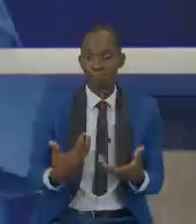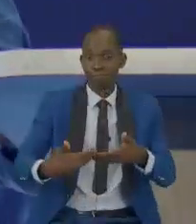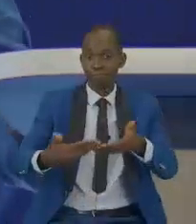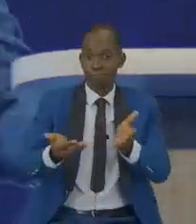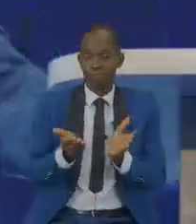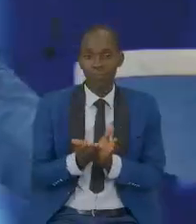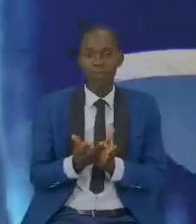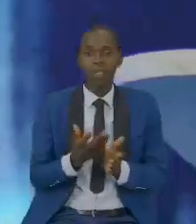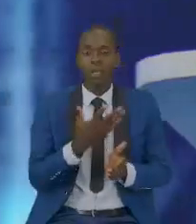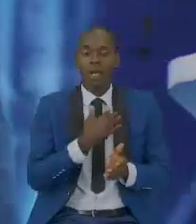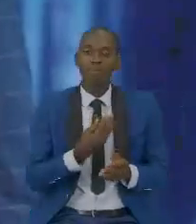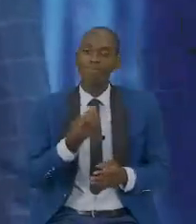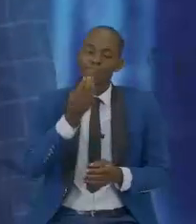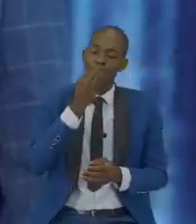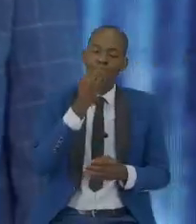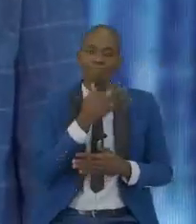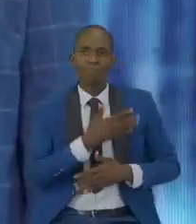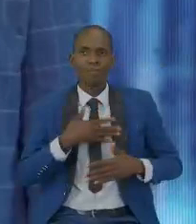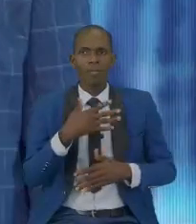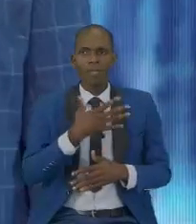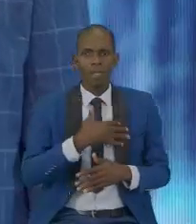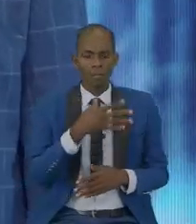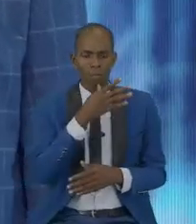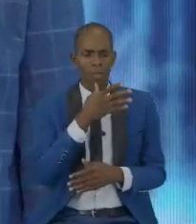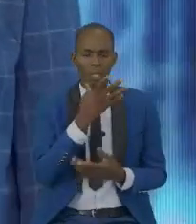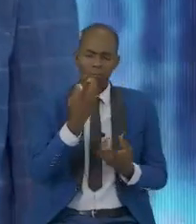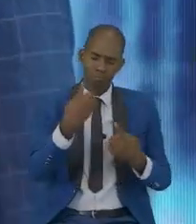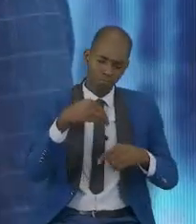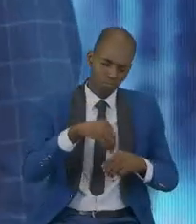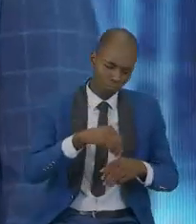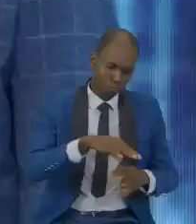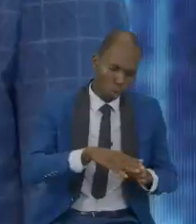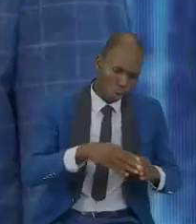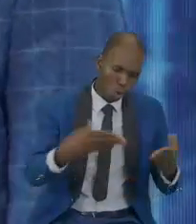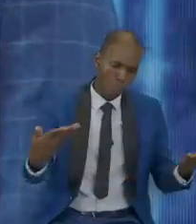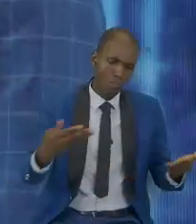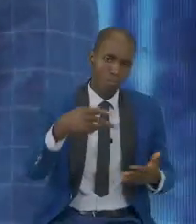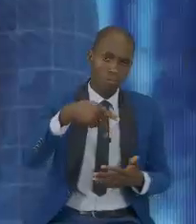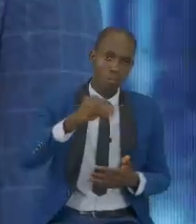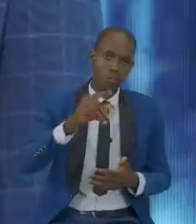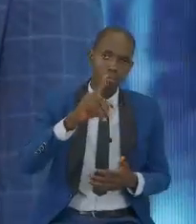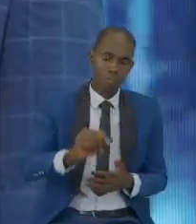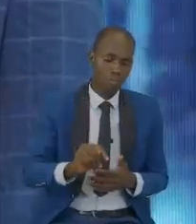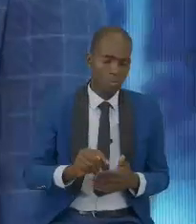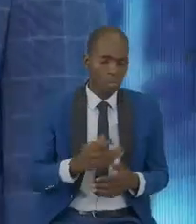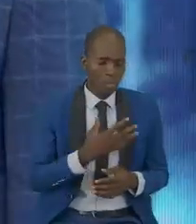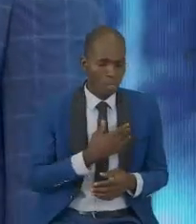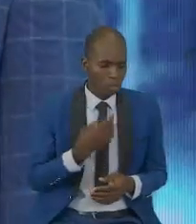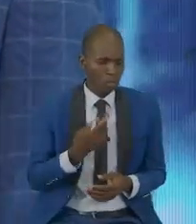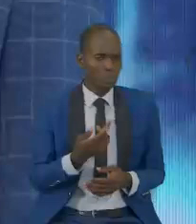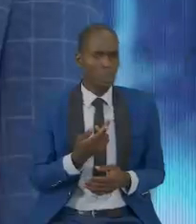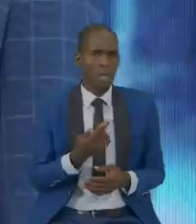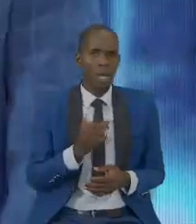comes in and almost begins to cry. I didn't know I have a thief for